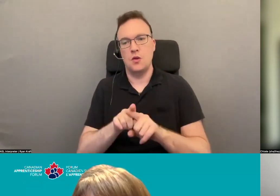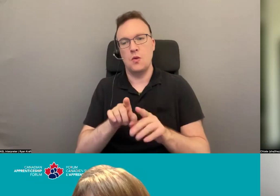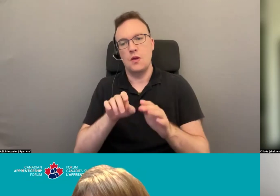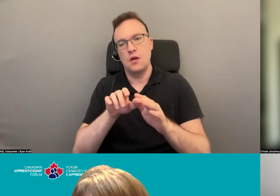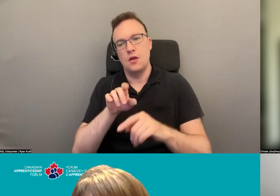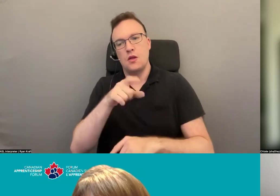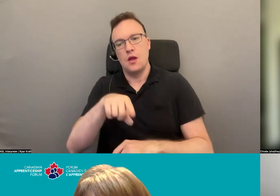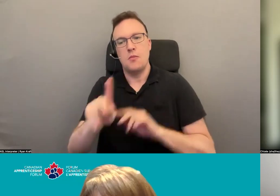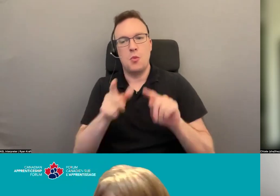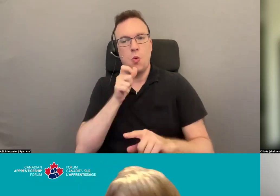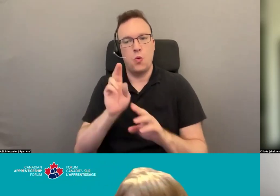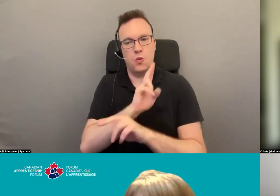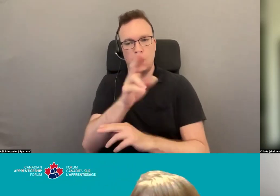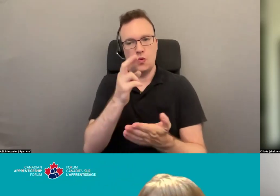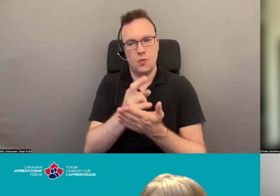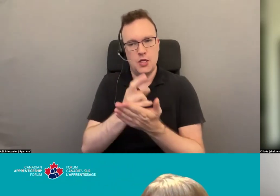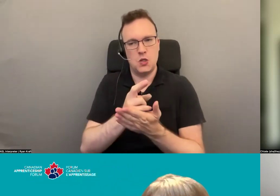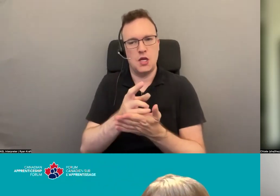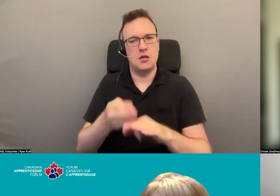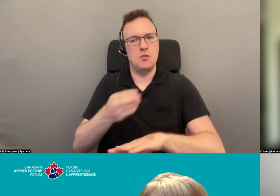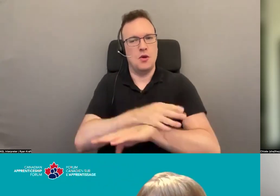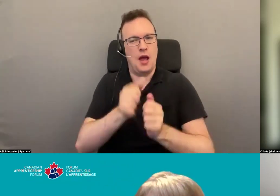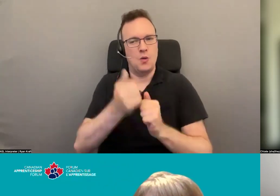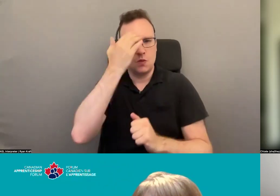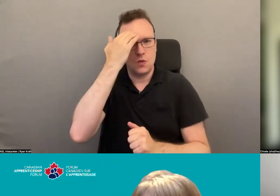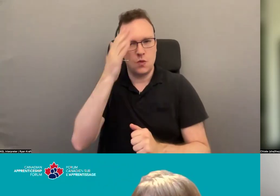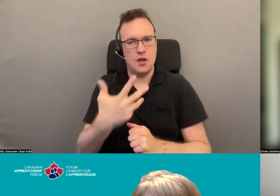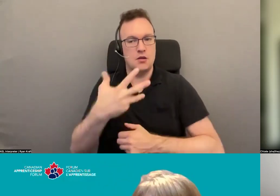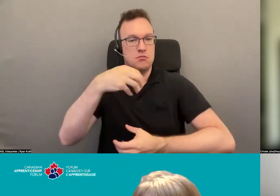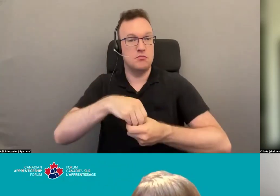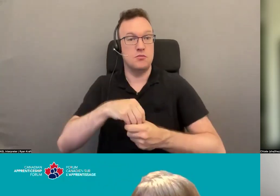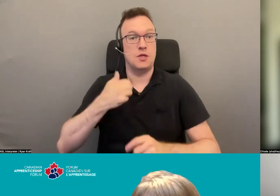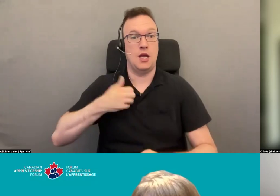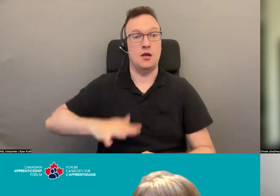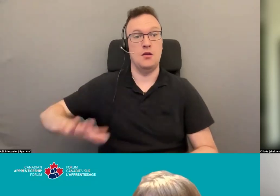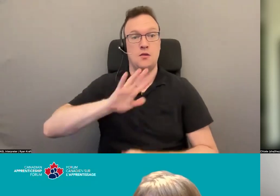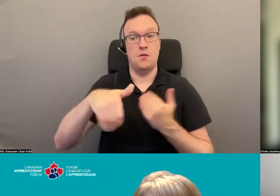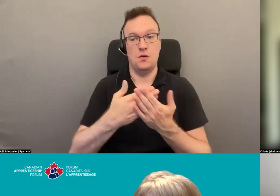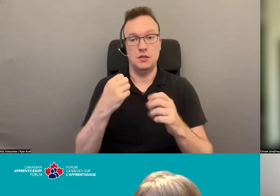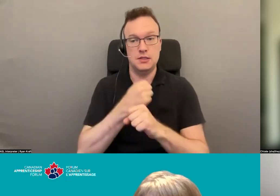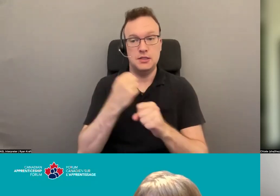group specifically, or is it included in the national stats?